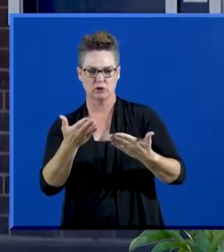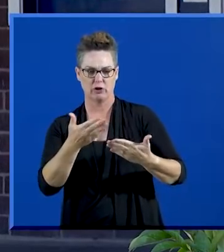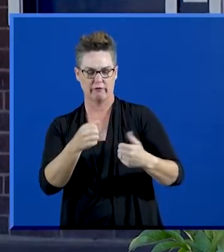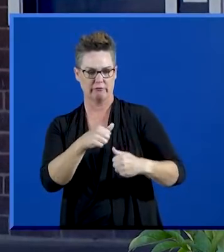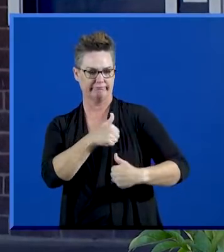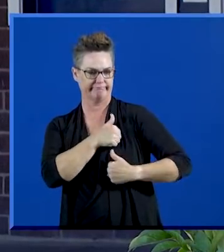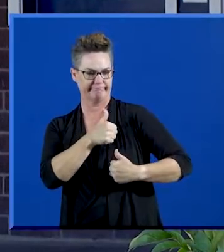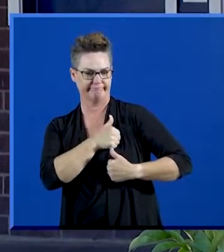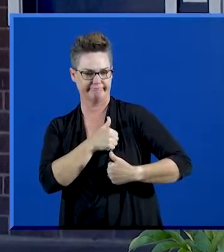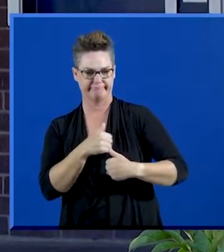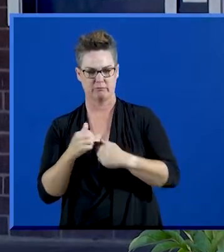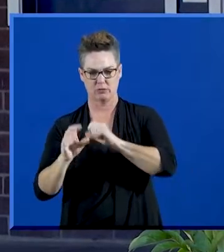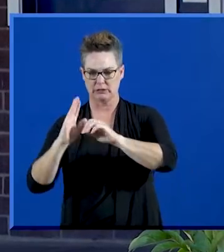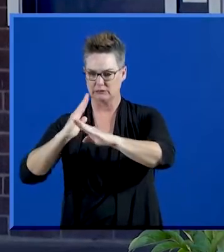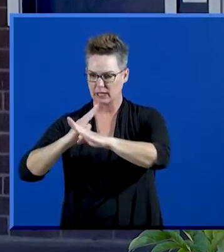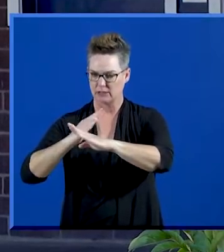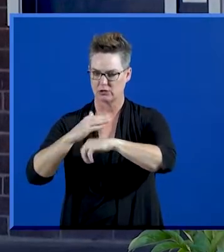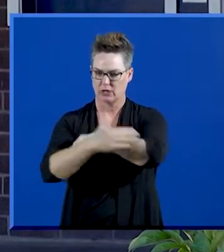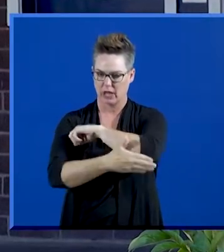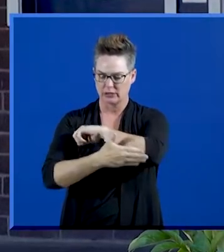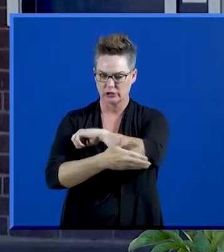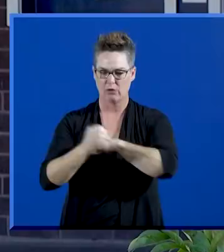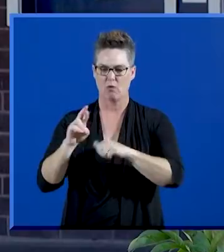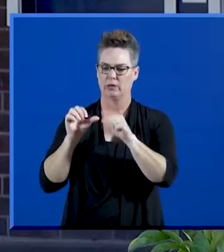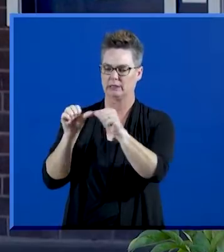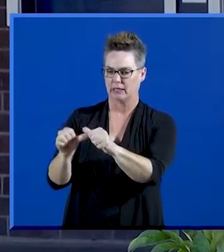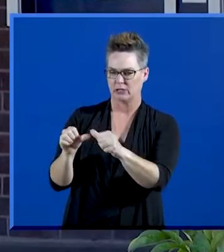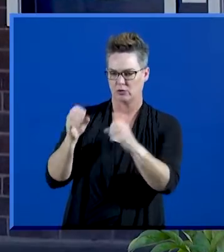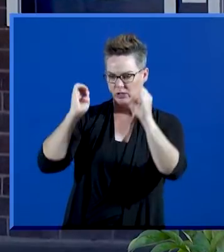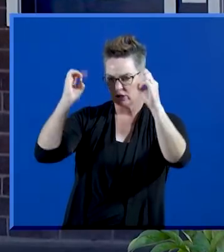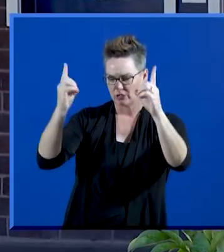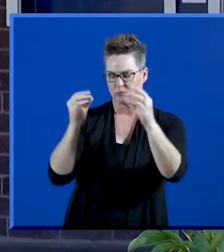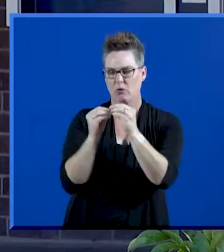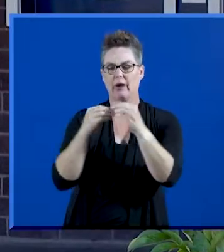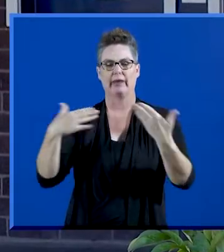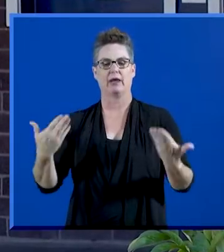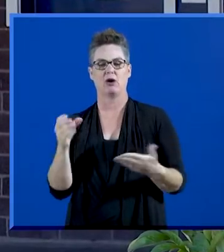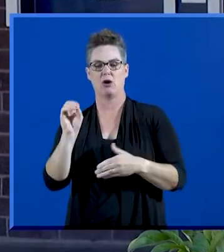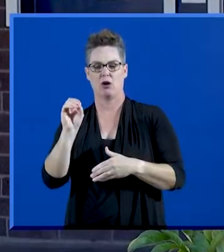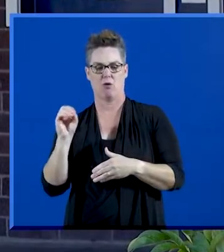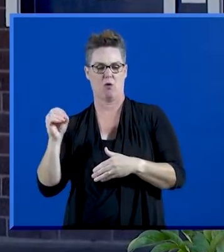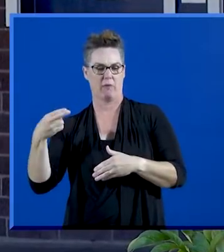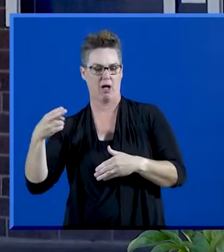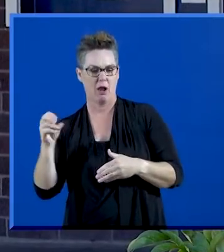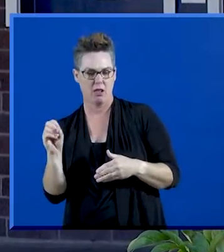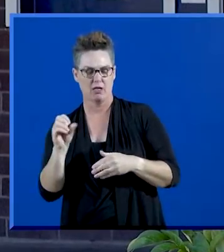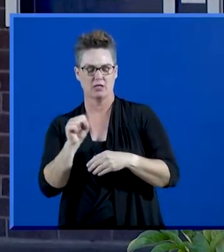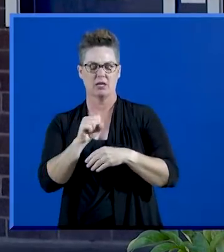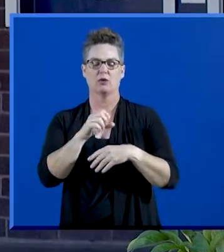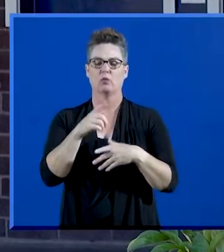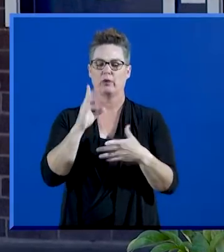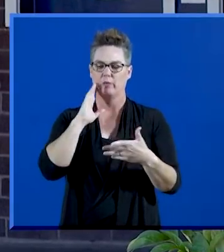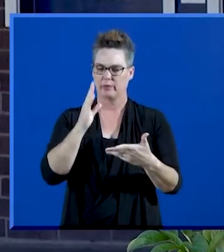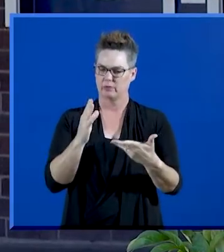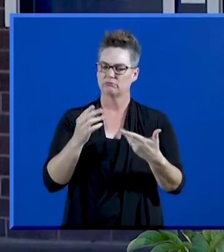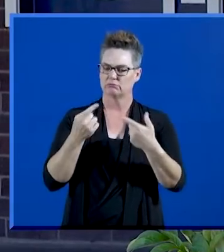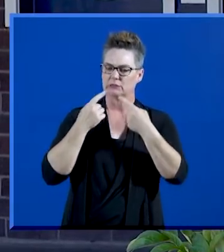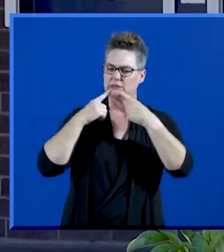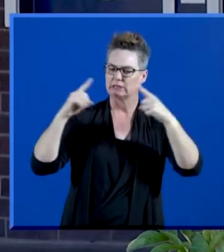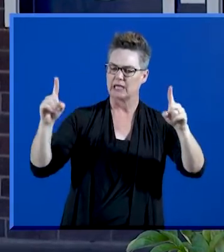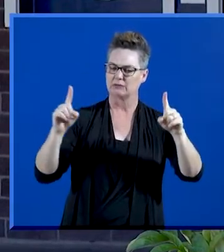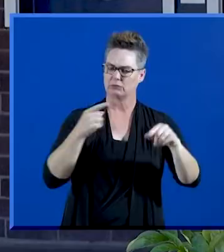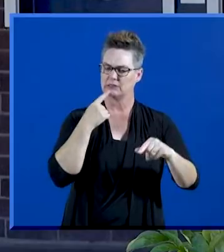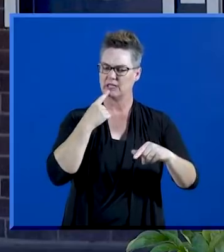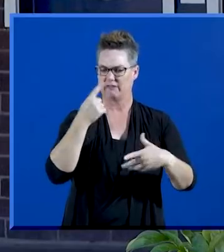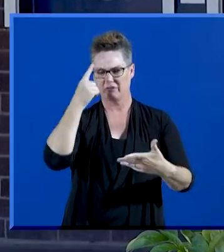and protect our country, or to continue our education even further. Here at Oakmont, some of us had amazing years of success and